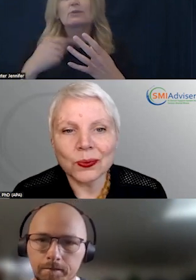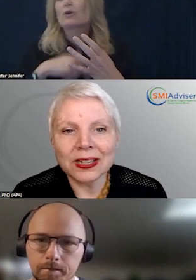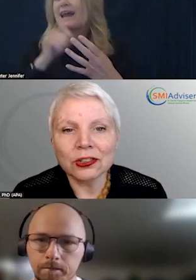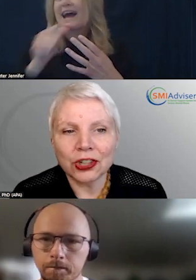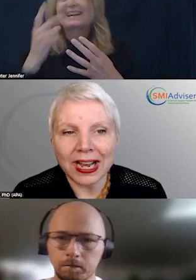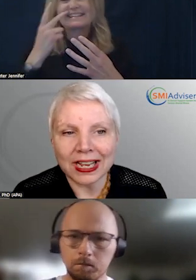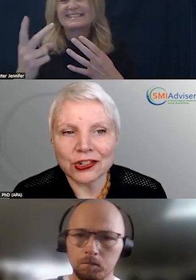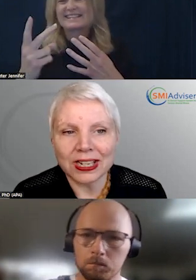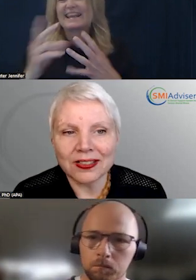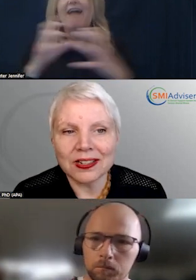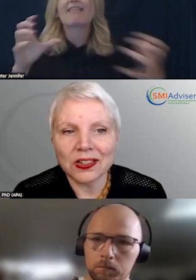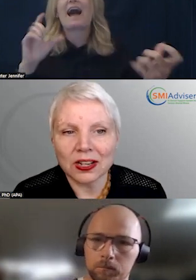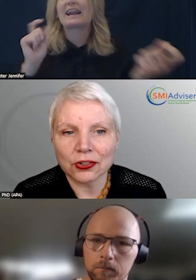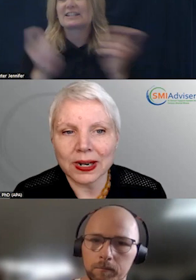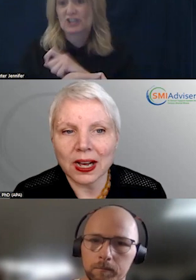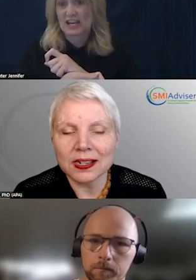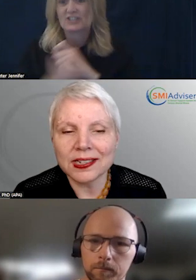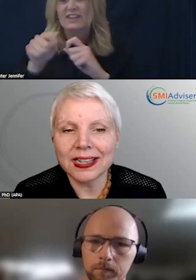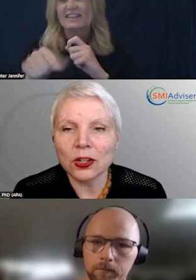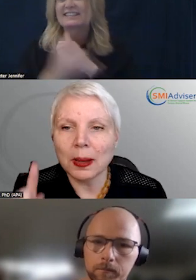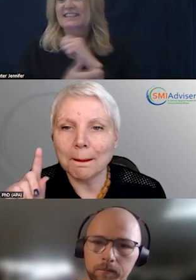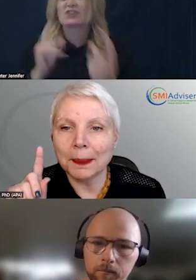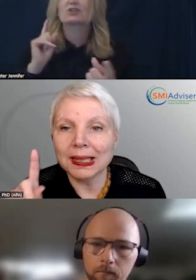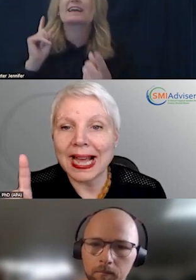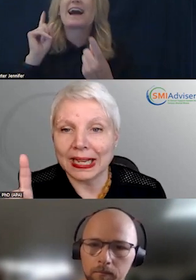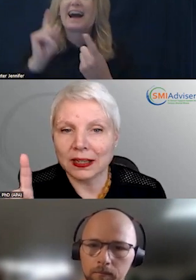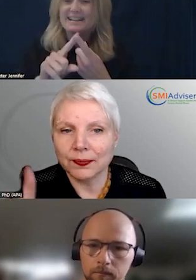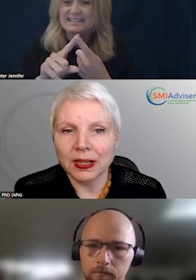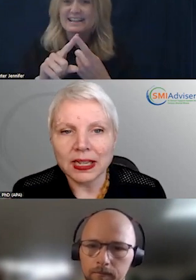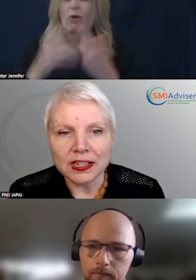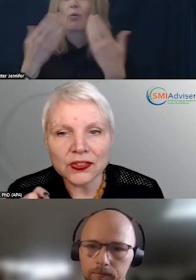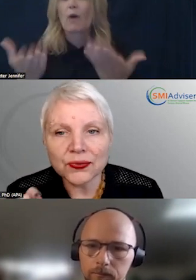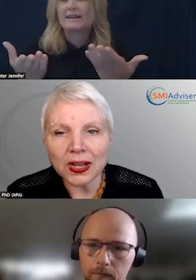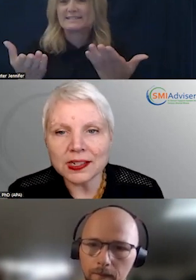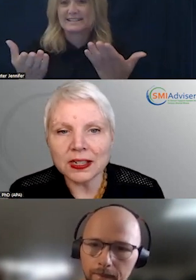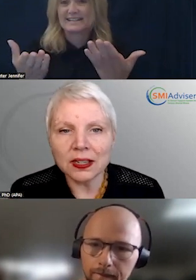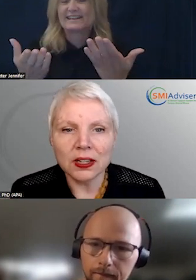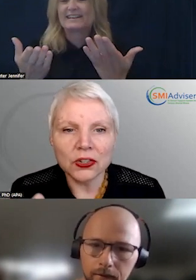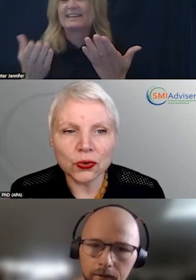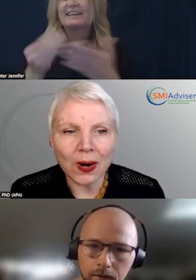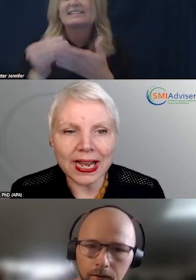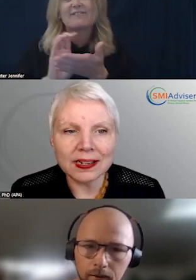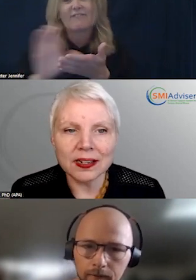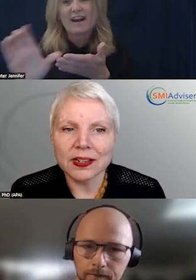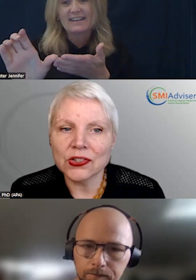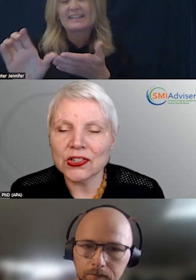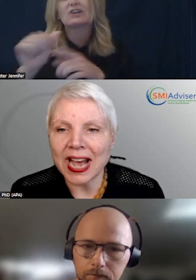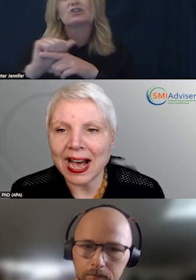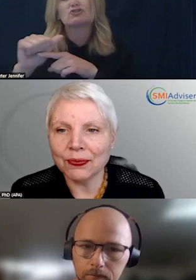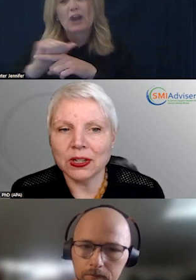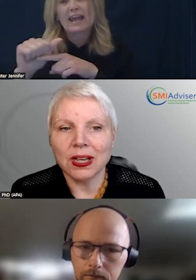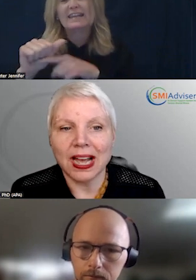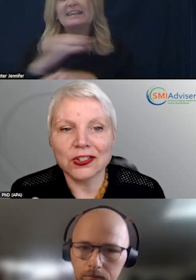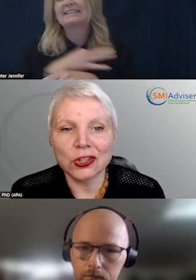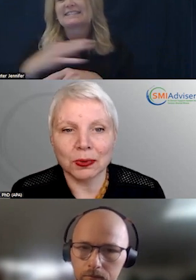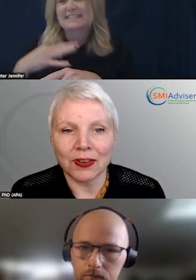see real change in this country until blank is funded, trained,